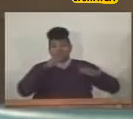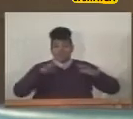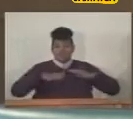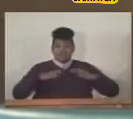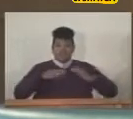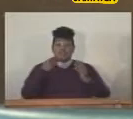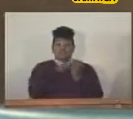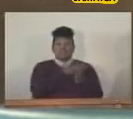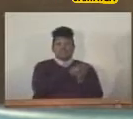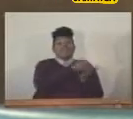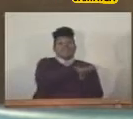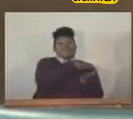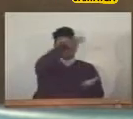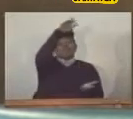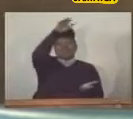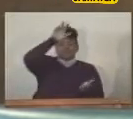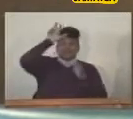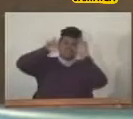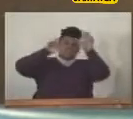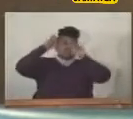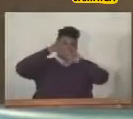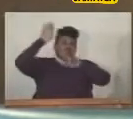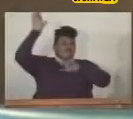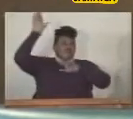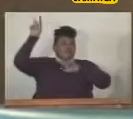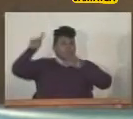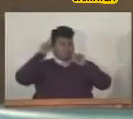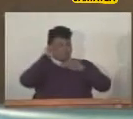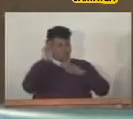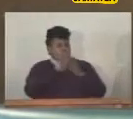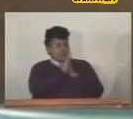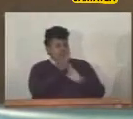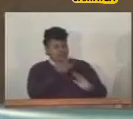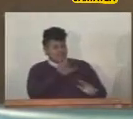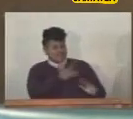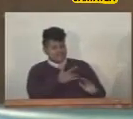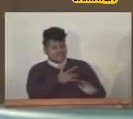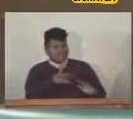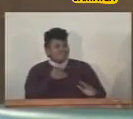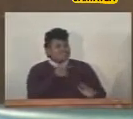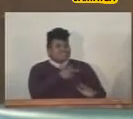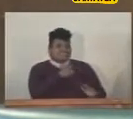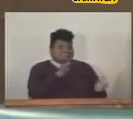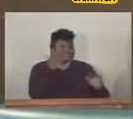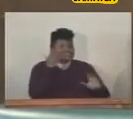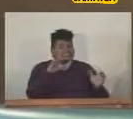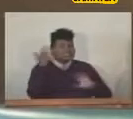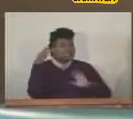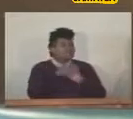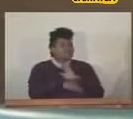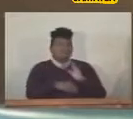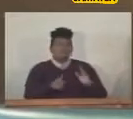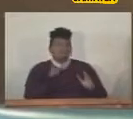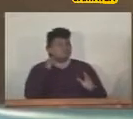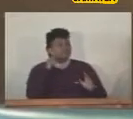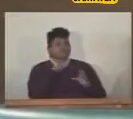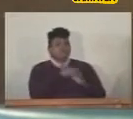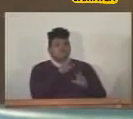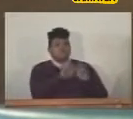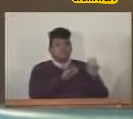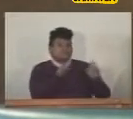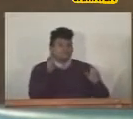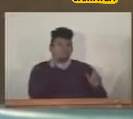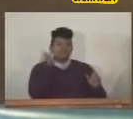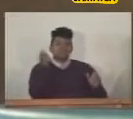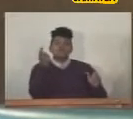capital investment overseas. People will become very sensitive to an area of unrest, so it is not a matter that can be